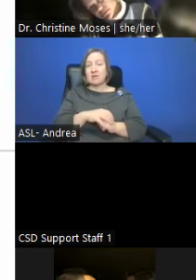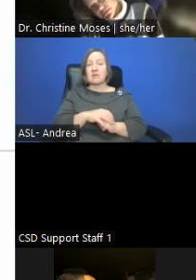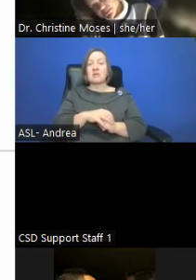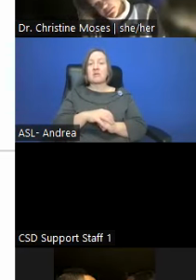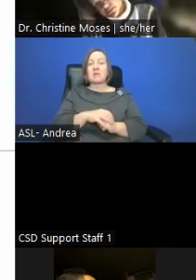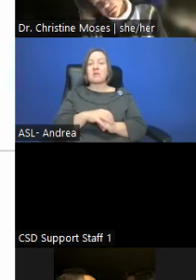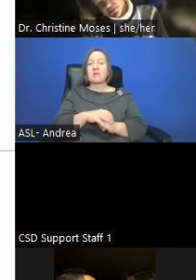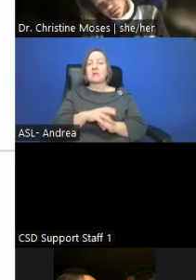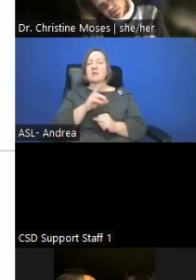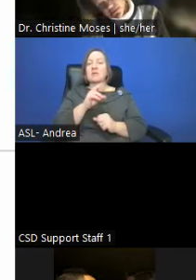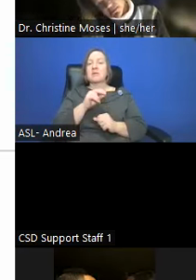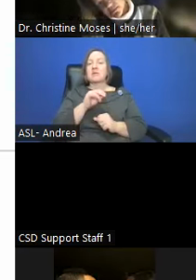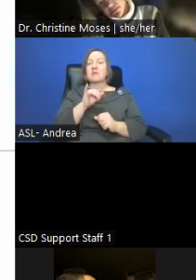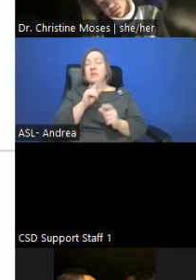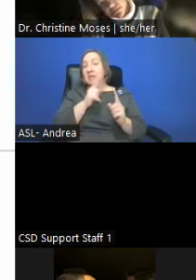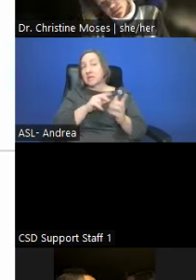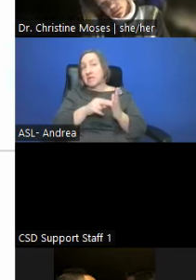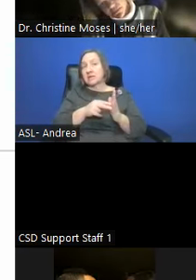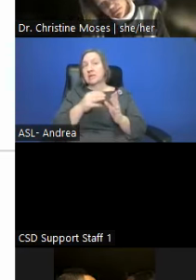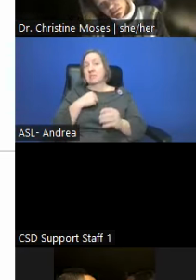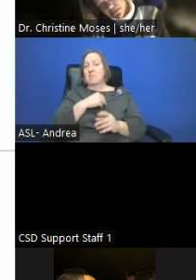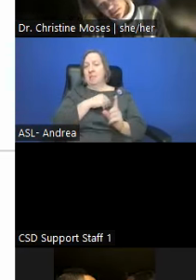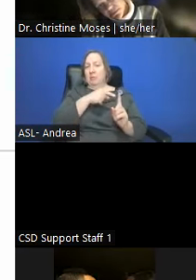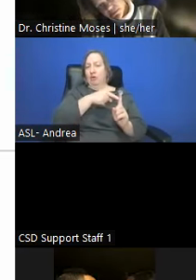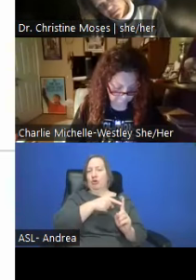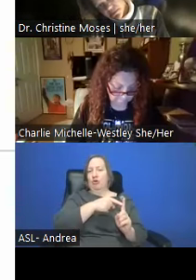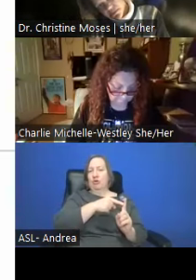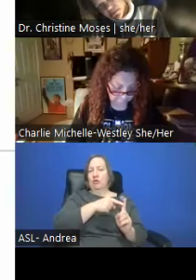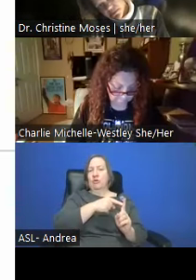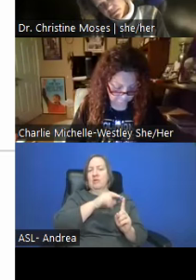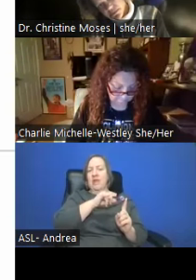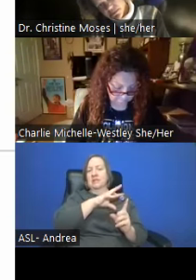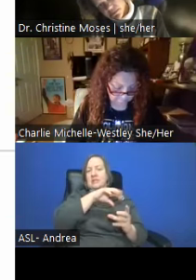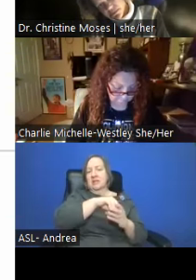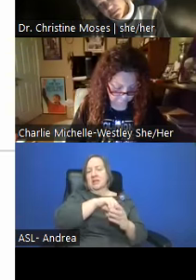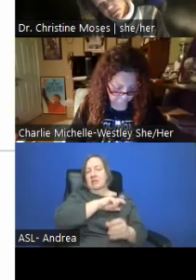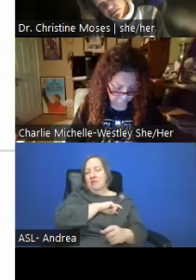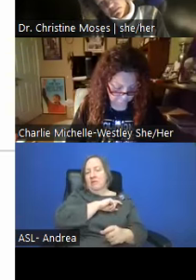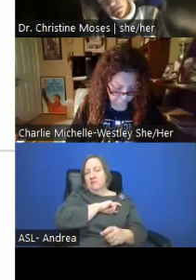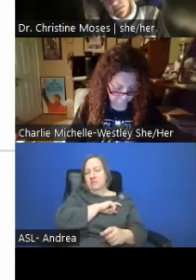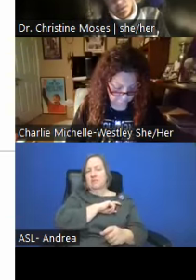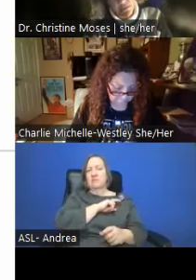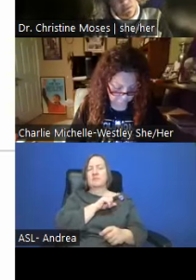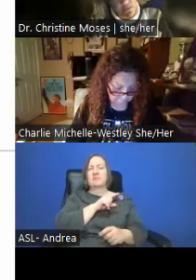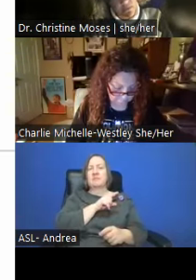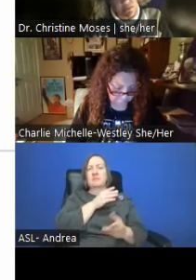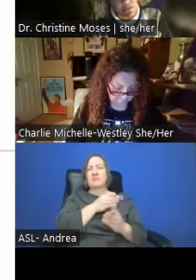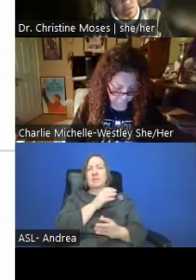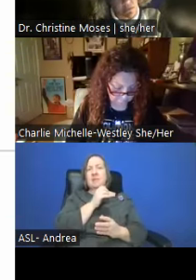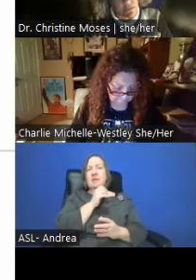that's not what the intent is. That the member name there should be the involved member. We may not have